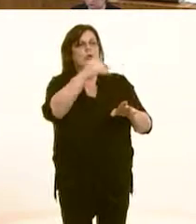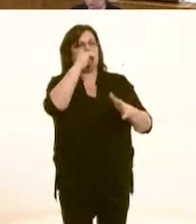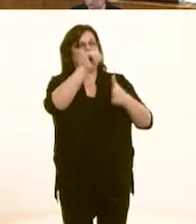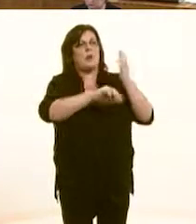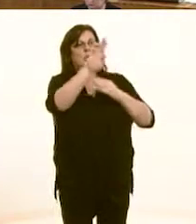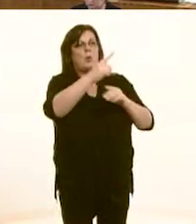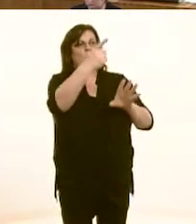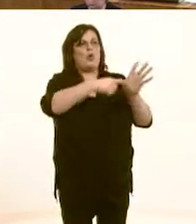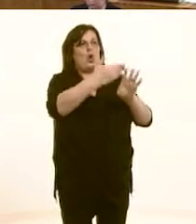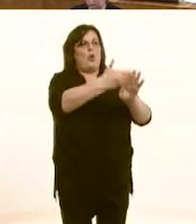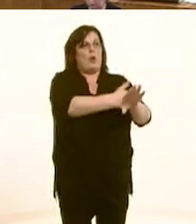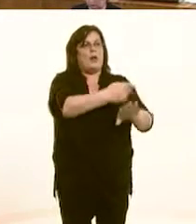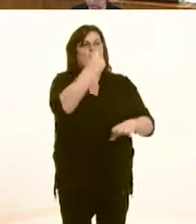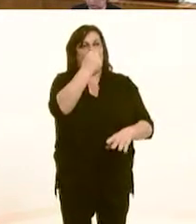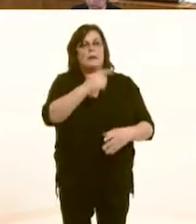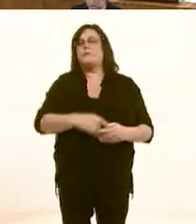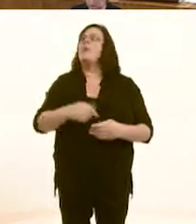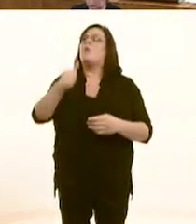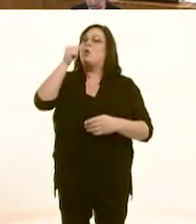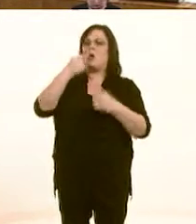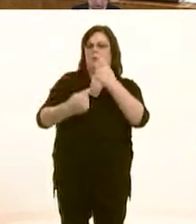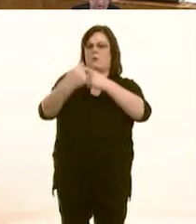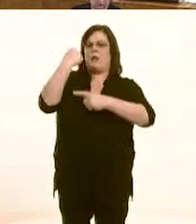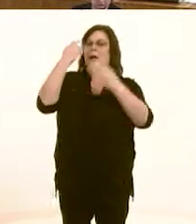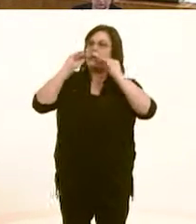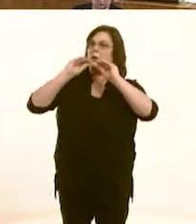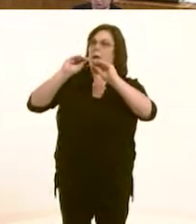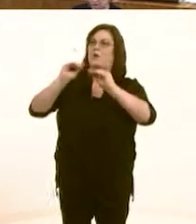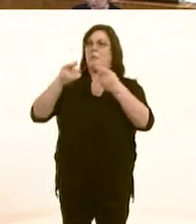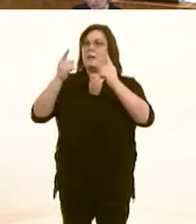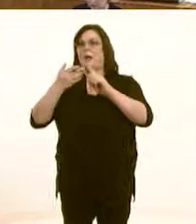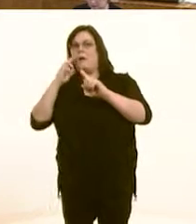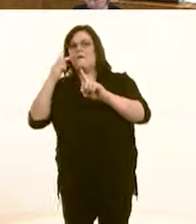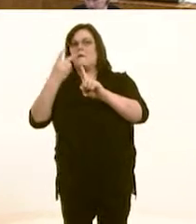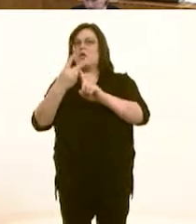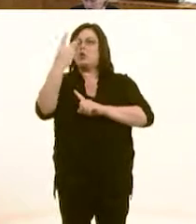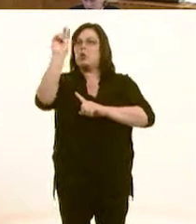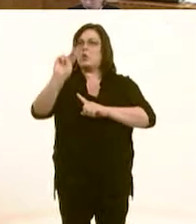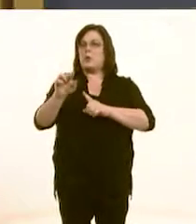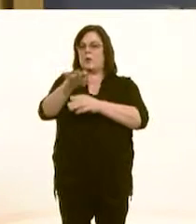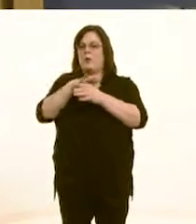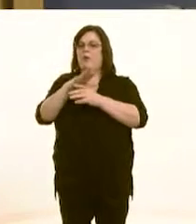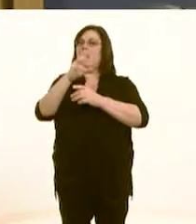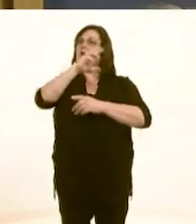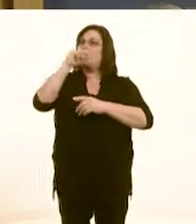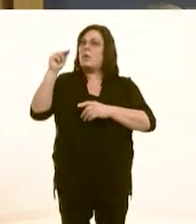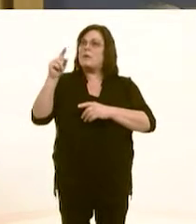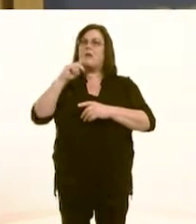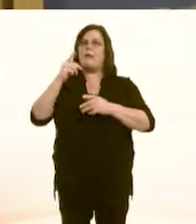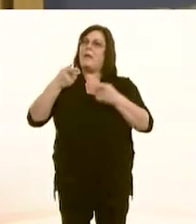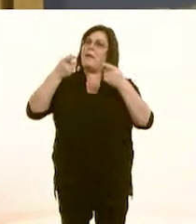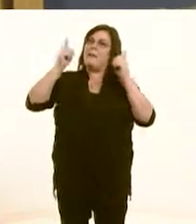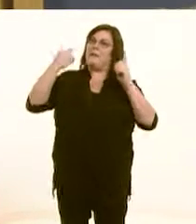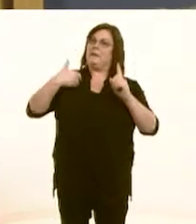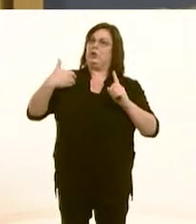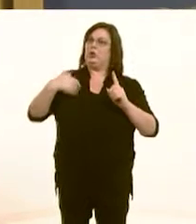of it in Swansea was highlighted the Education Minister last week when he visited two schools in my constituency where the head teachers were very keen to point out